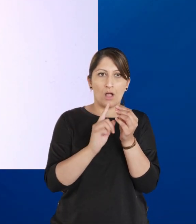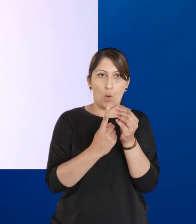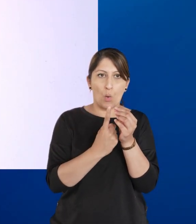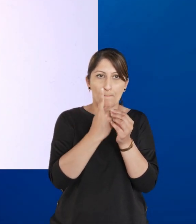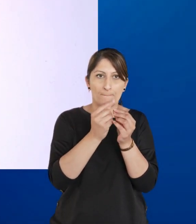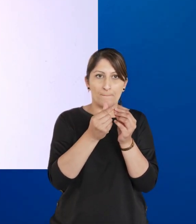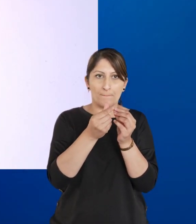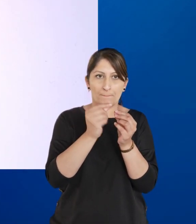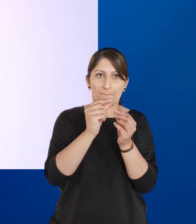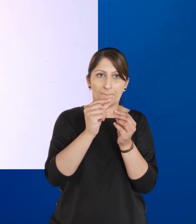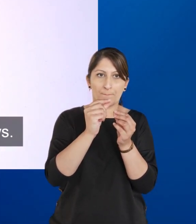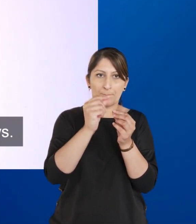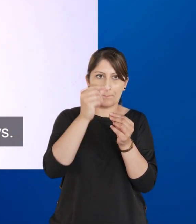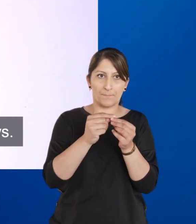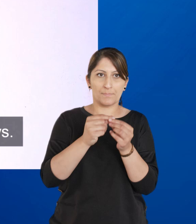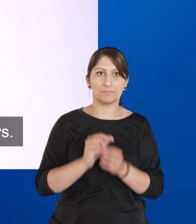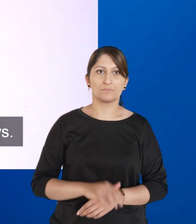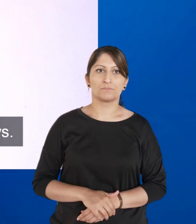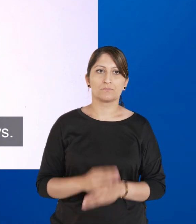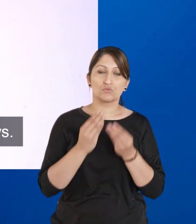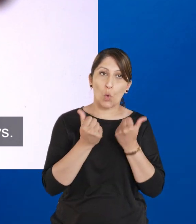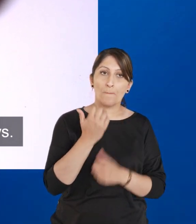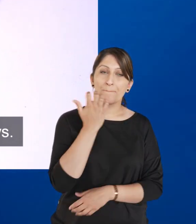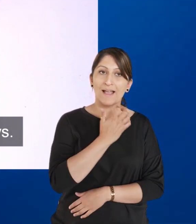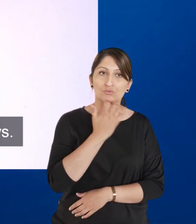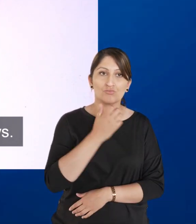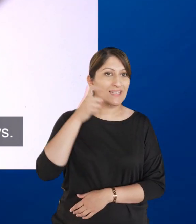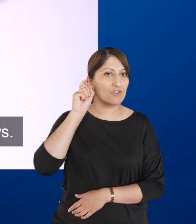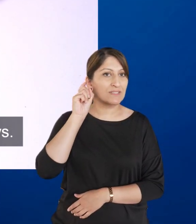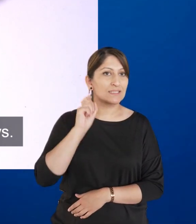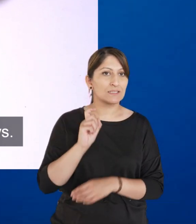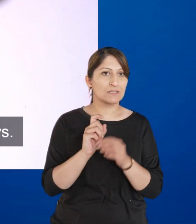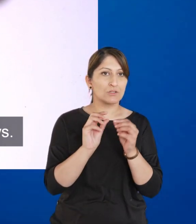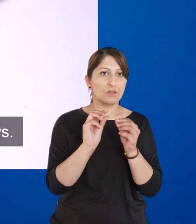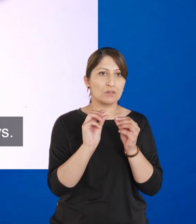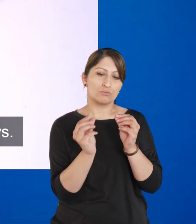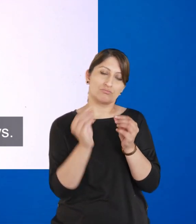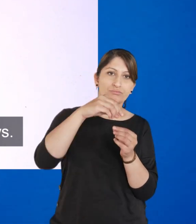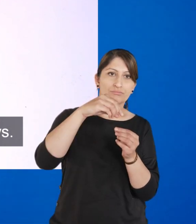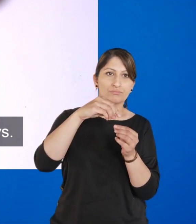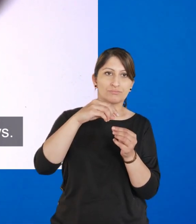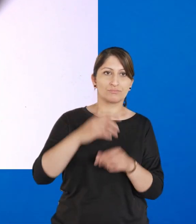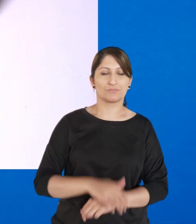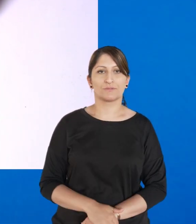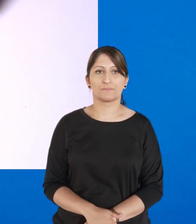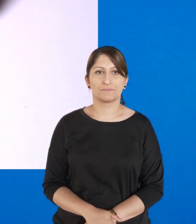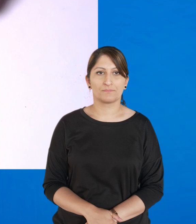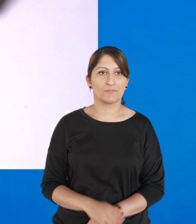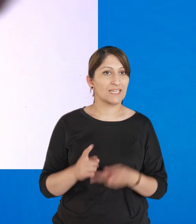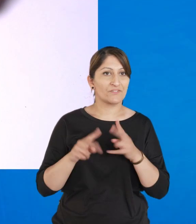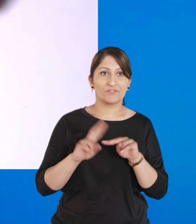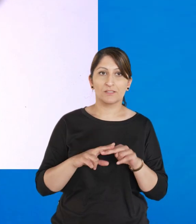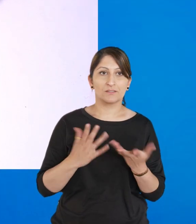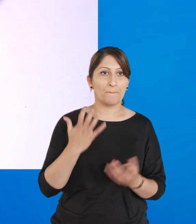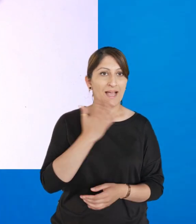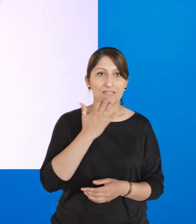facing upwards. Some hearing aids need the battery to go in sideways. If the battery is not